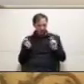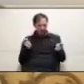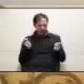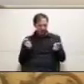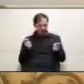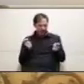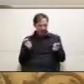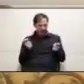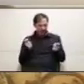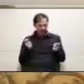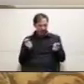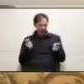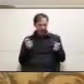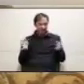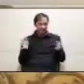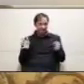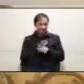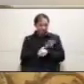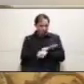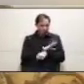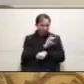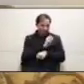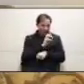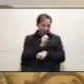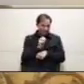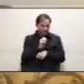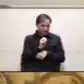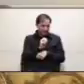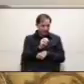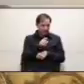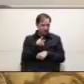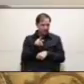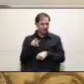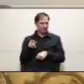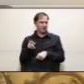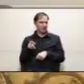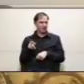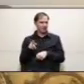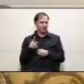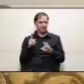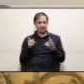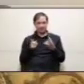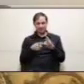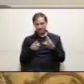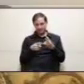pay that person a full salary of an MM? And then lastly, Chair,